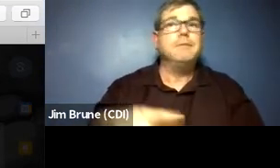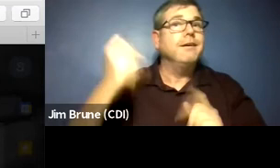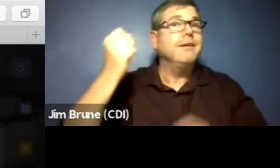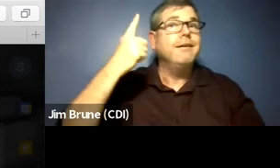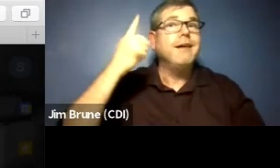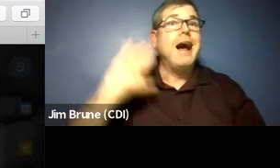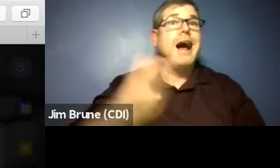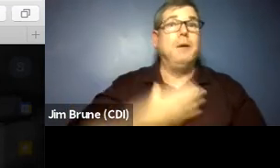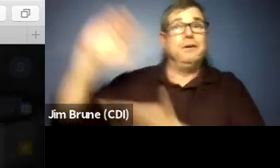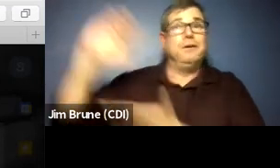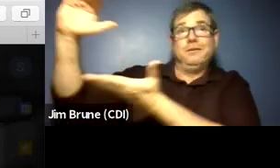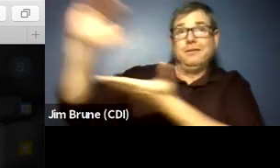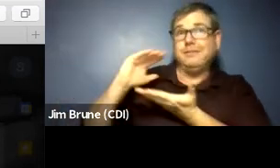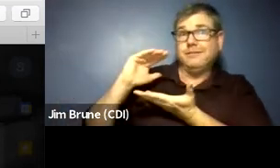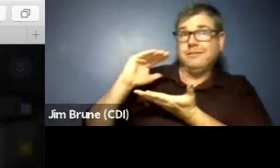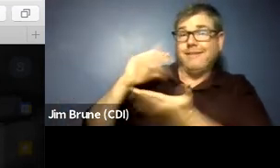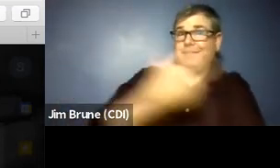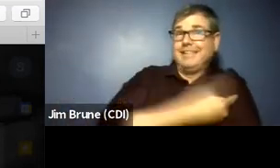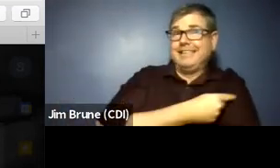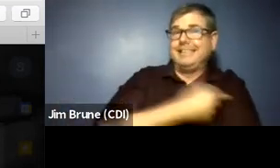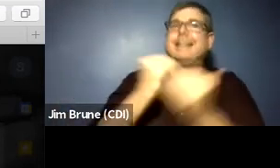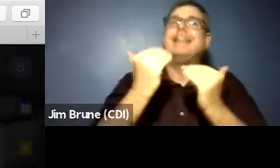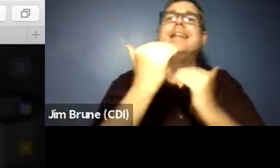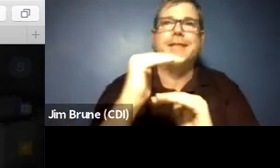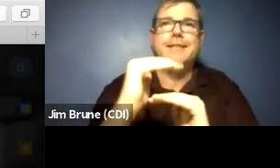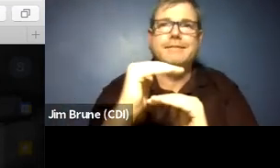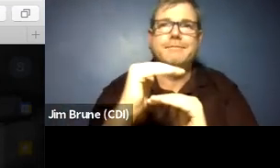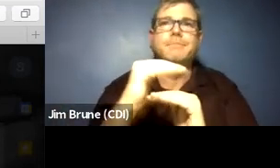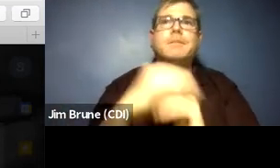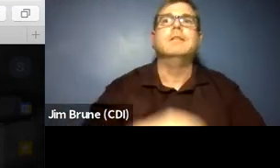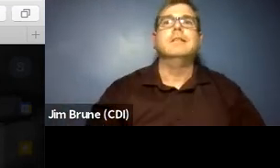the California Department of Public Health, the FDA, and the CDC